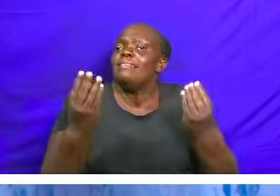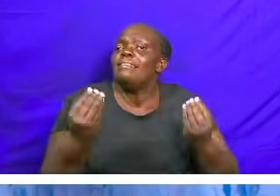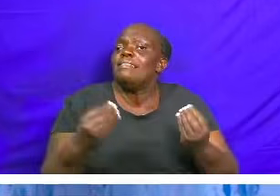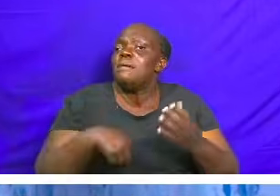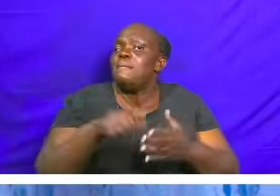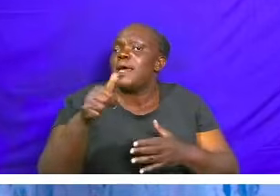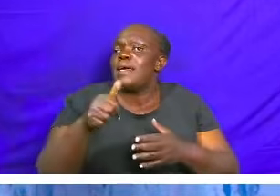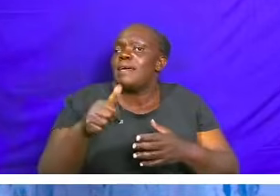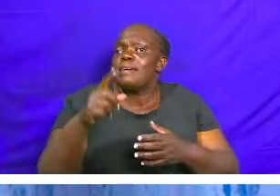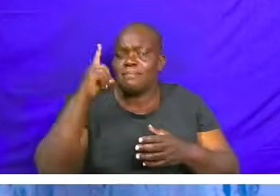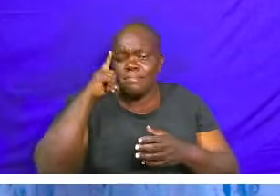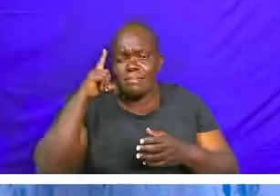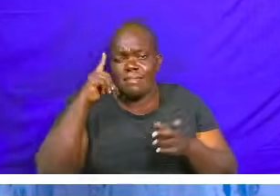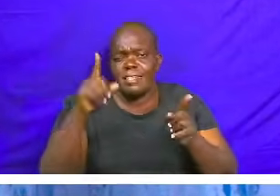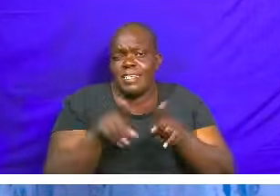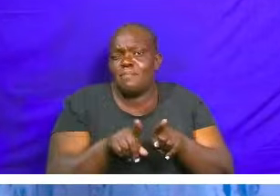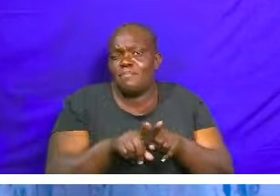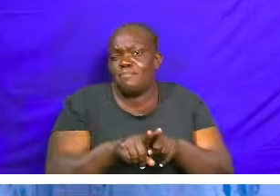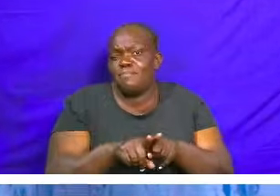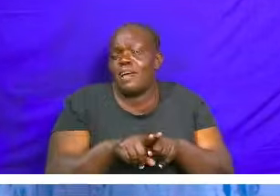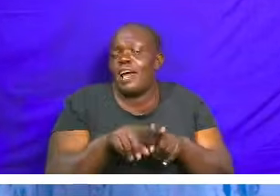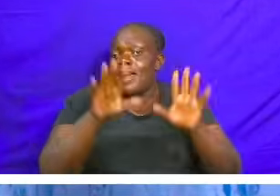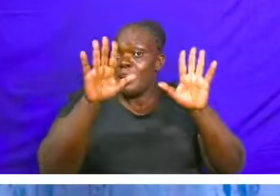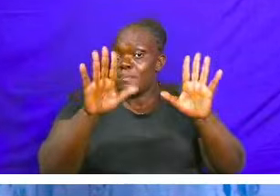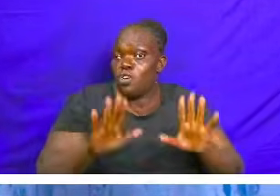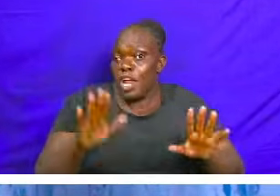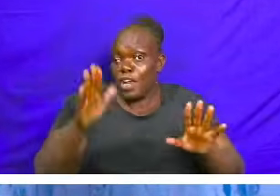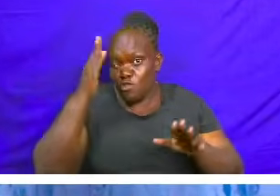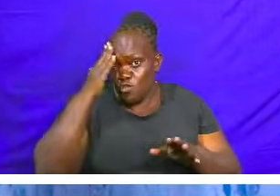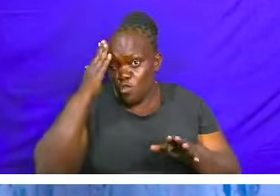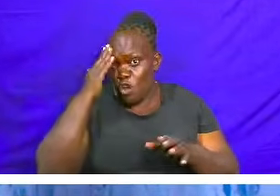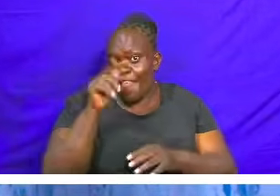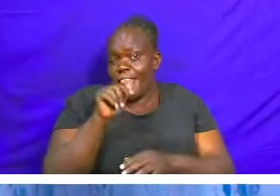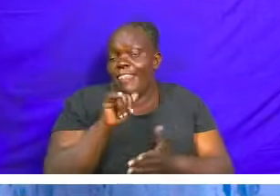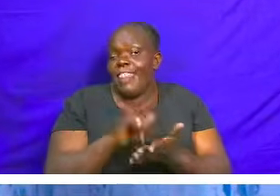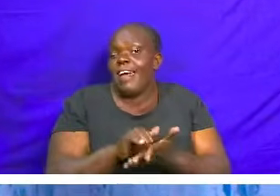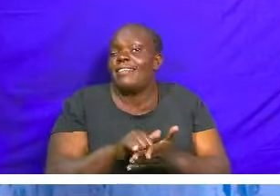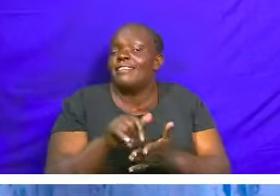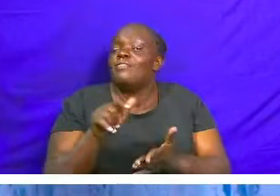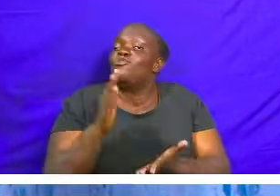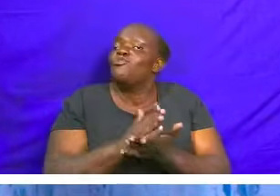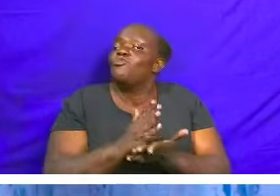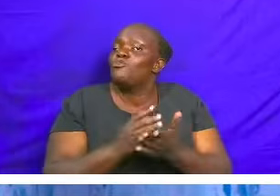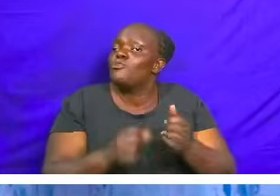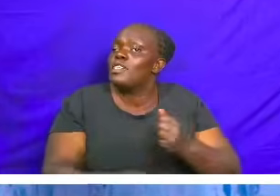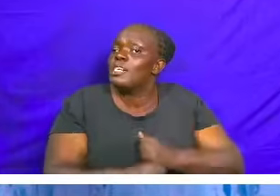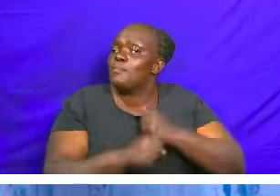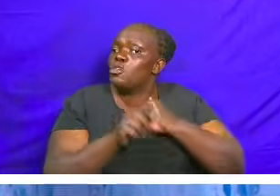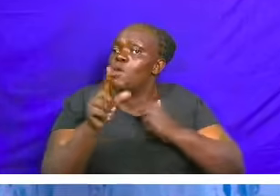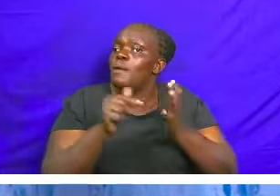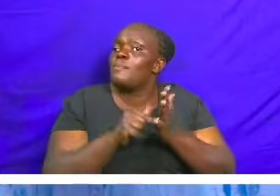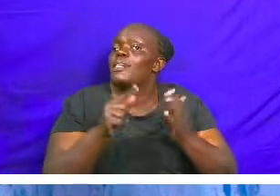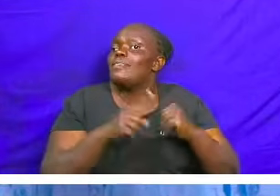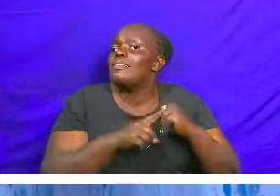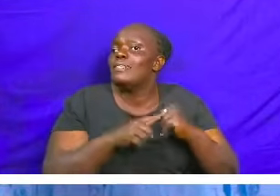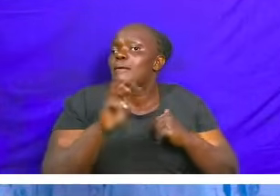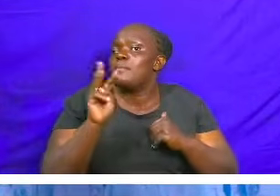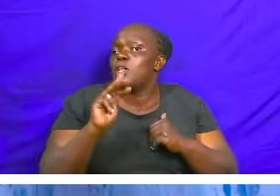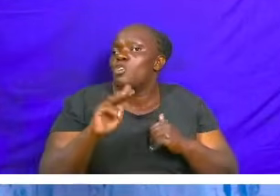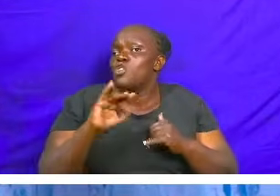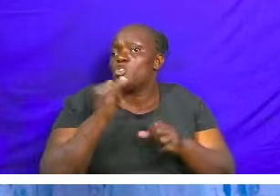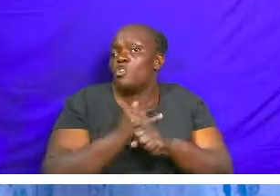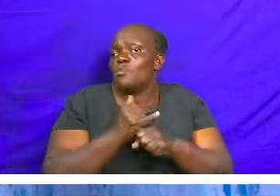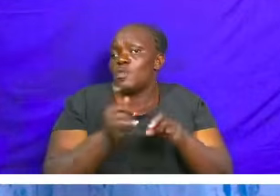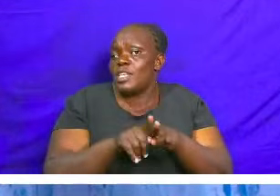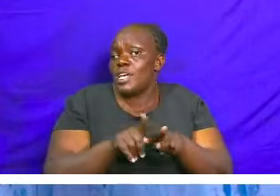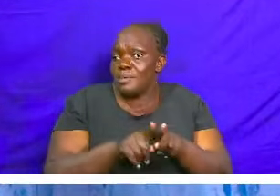entries, and local crafts. It is important to note that this will support 1.6 million jobs, and this initiative is